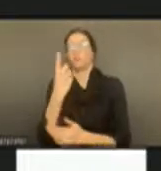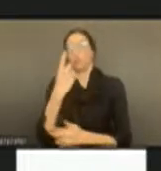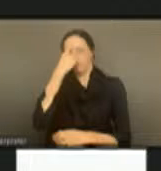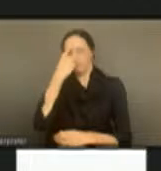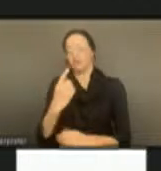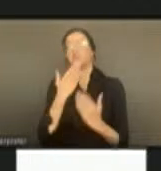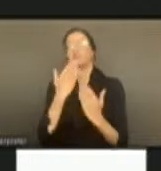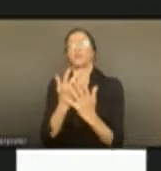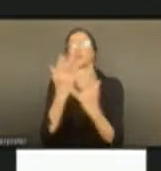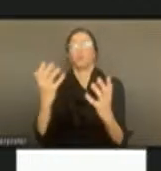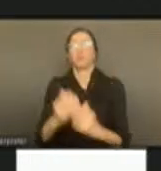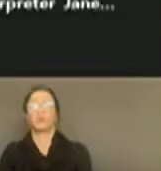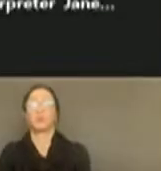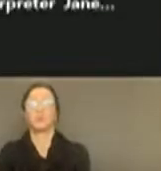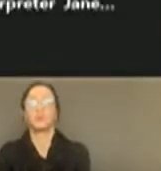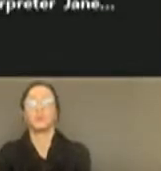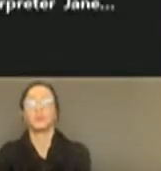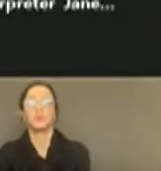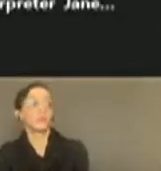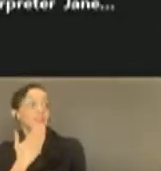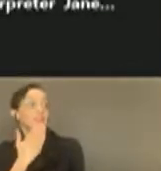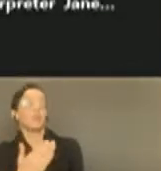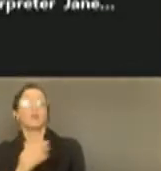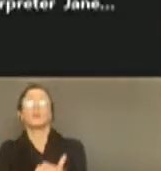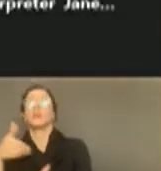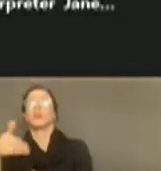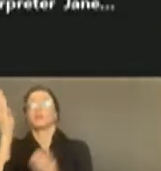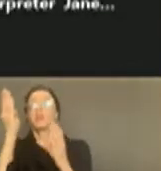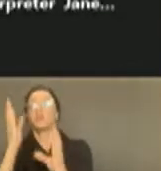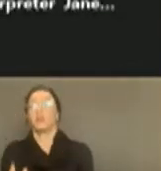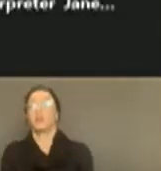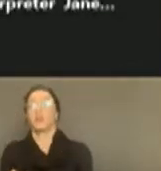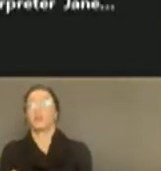Okay, thank you. The next speaker I have